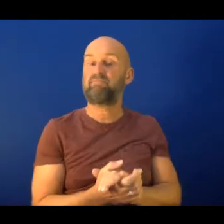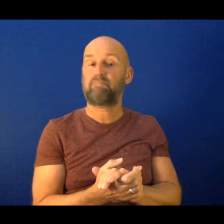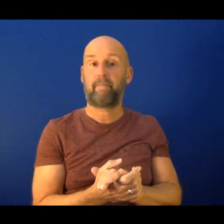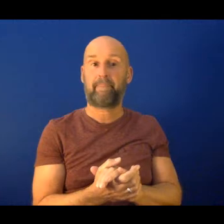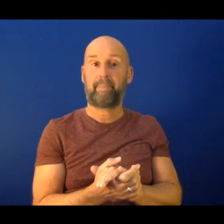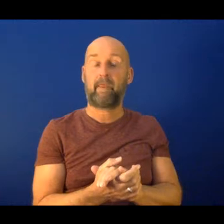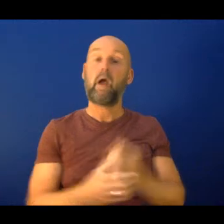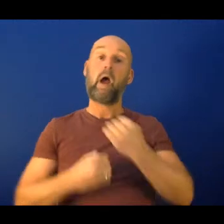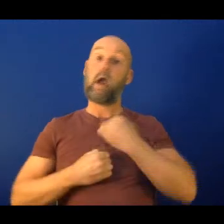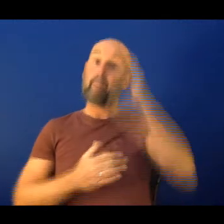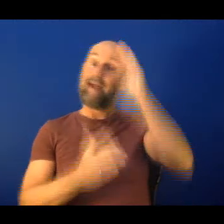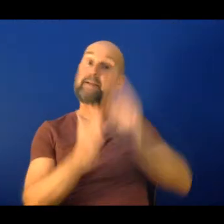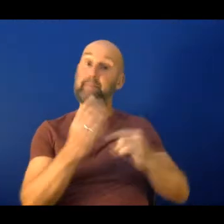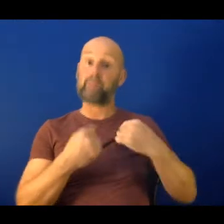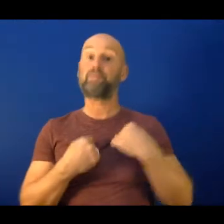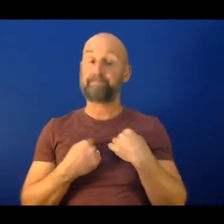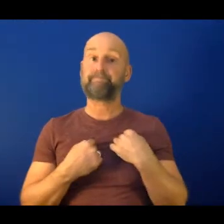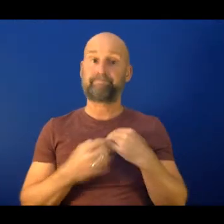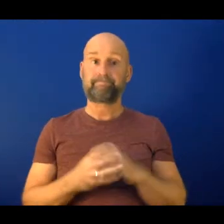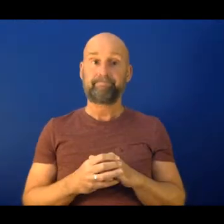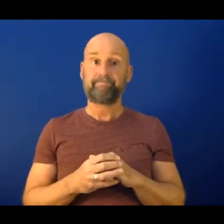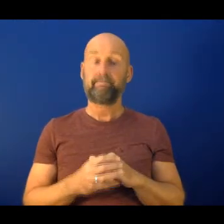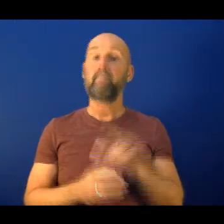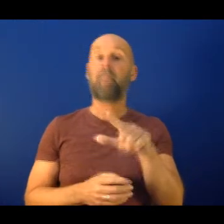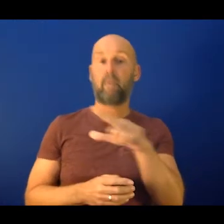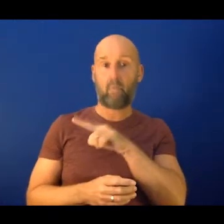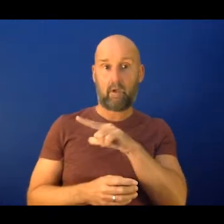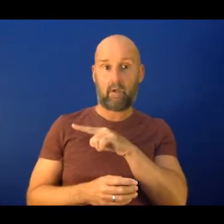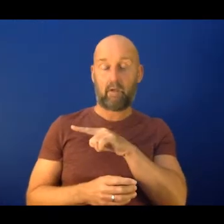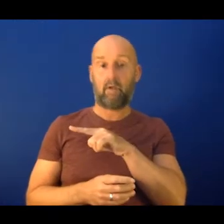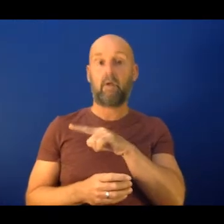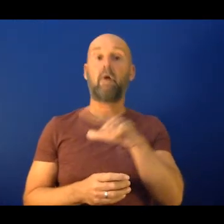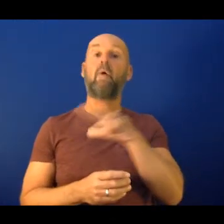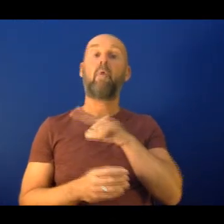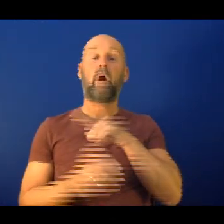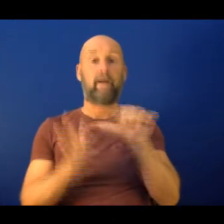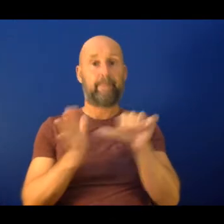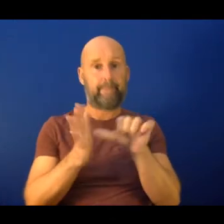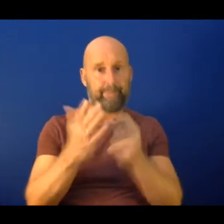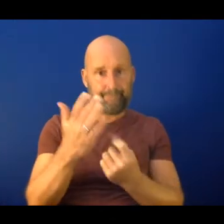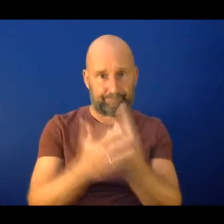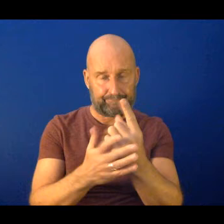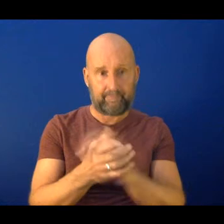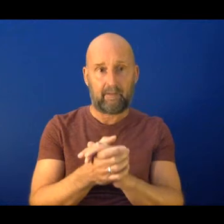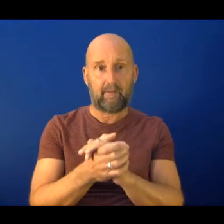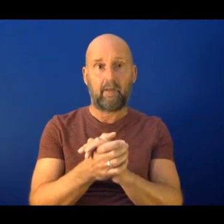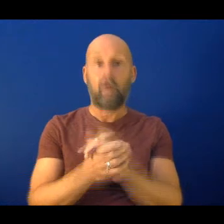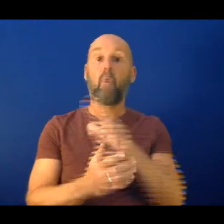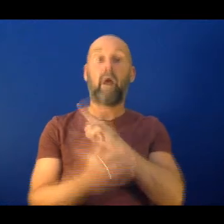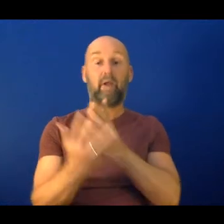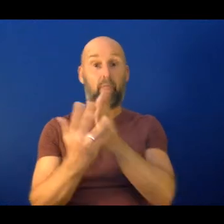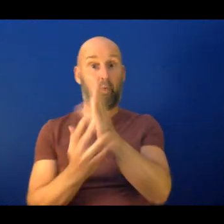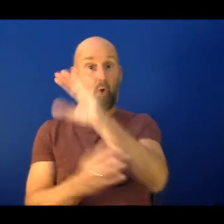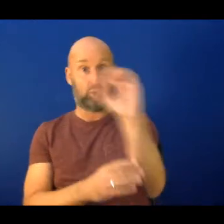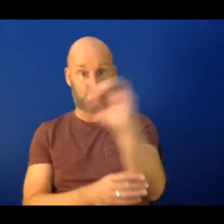Well, my experience is really hard to get a working edge with. Both on